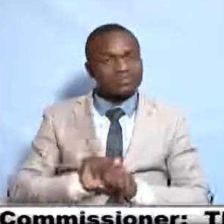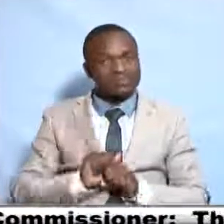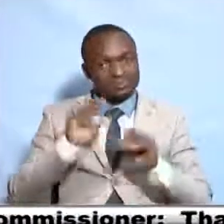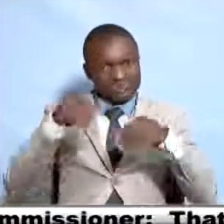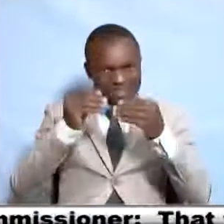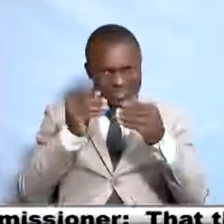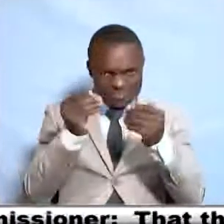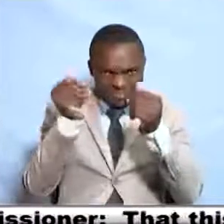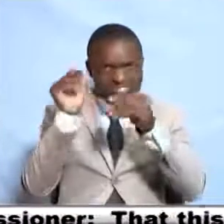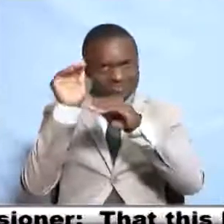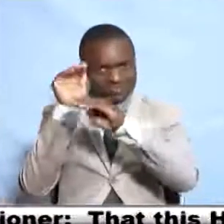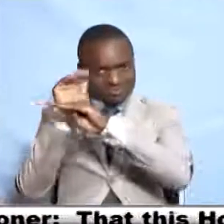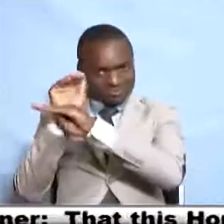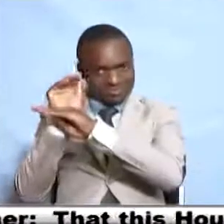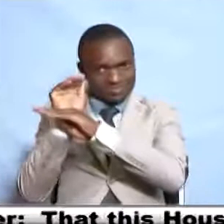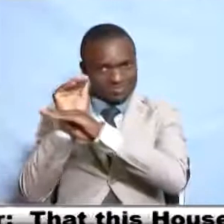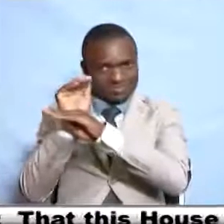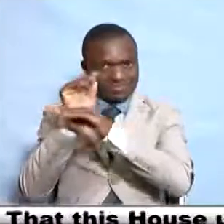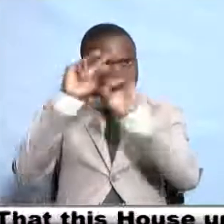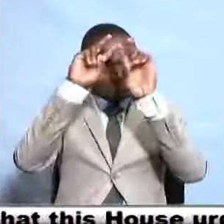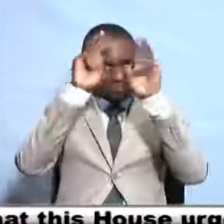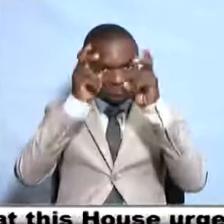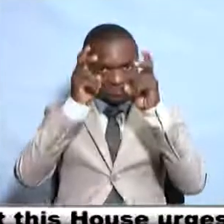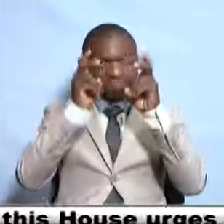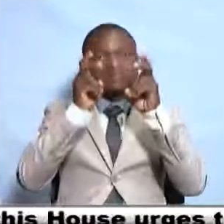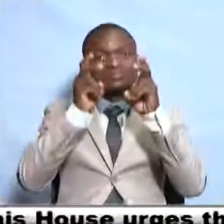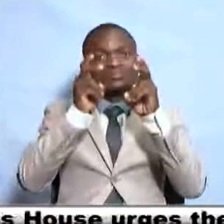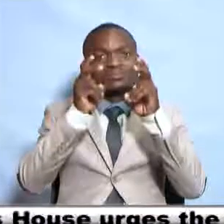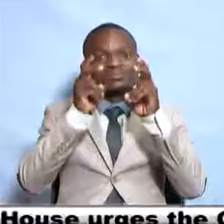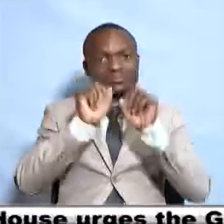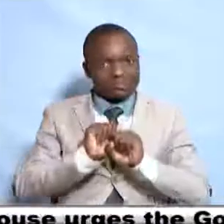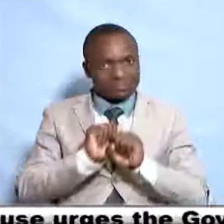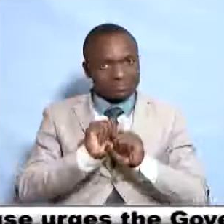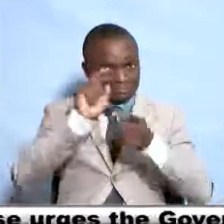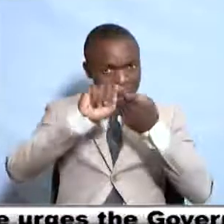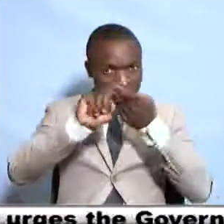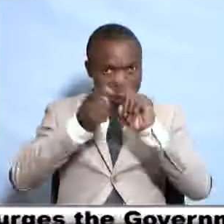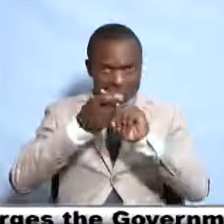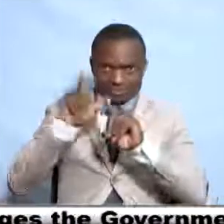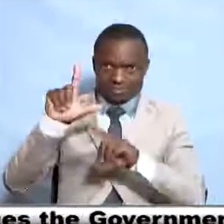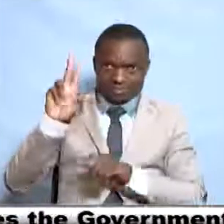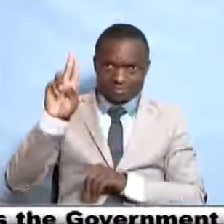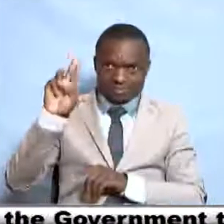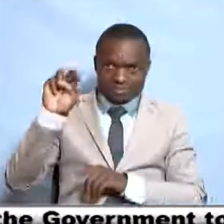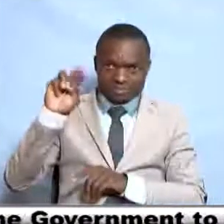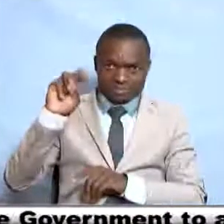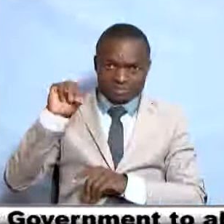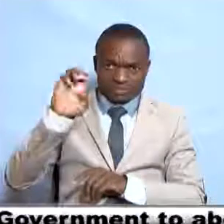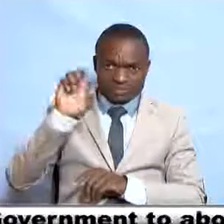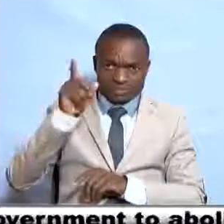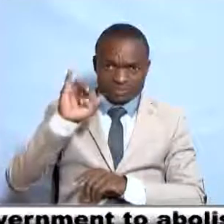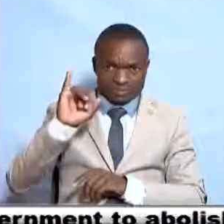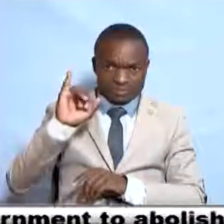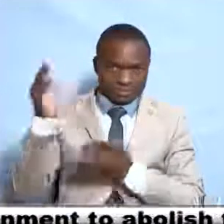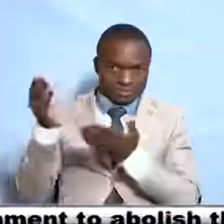few comments on the motion that my colleague from Lumezi has